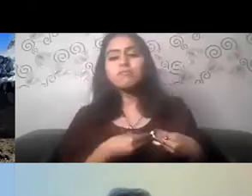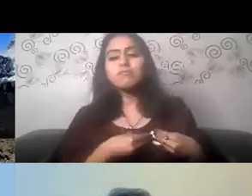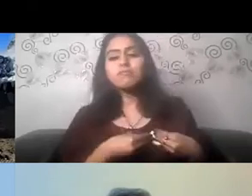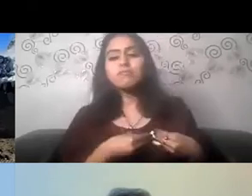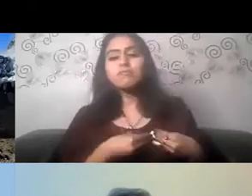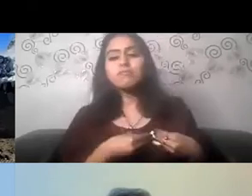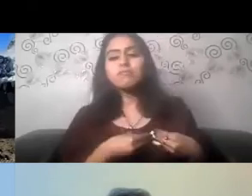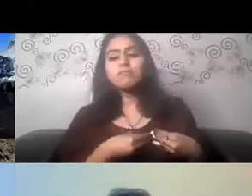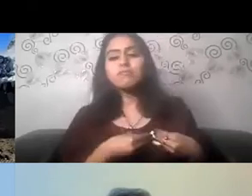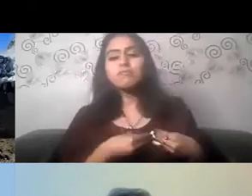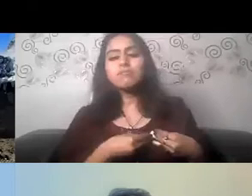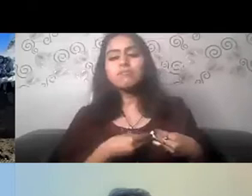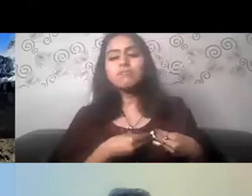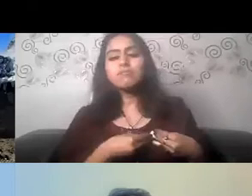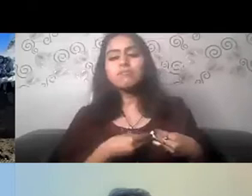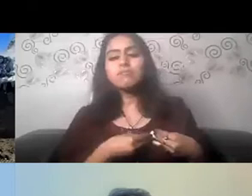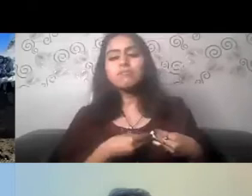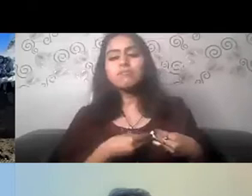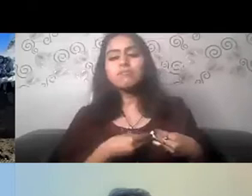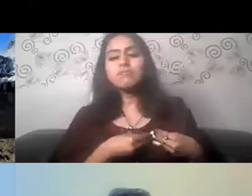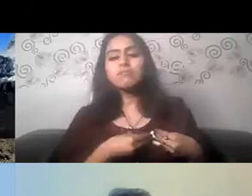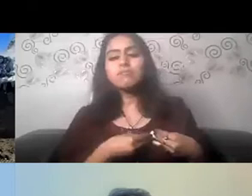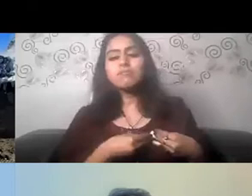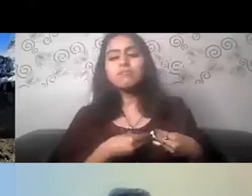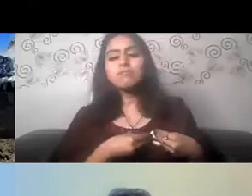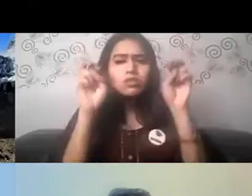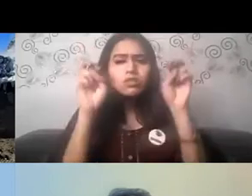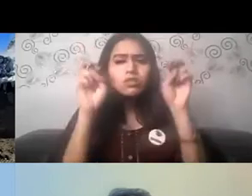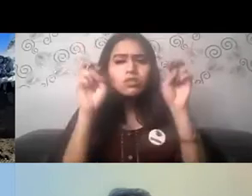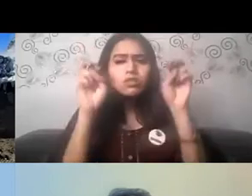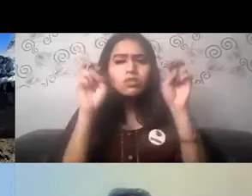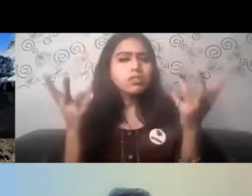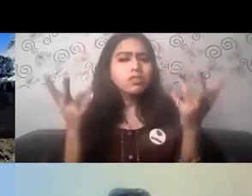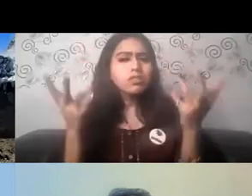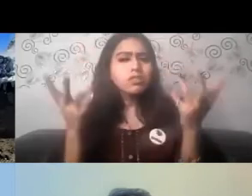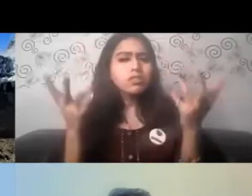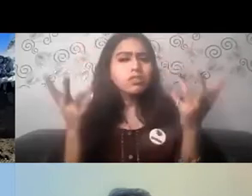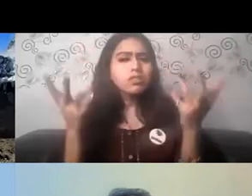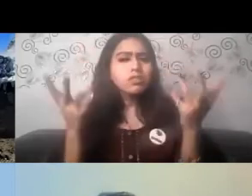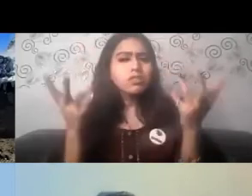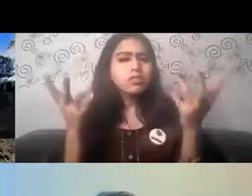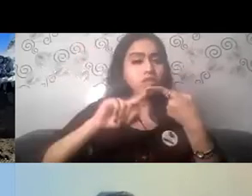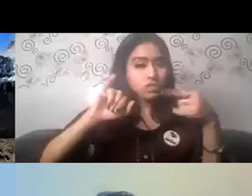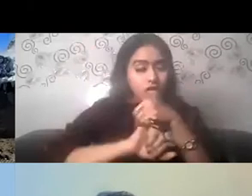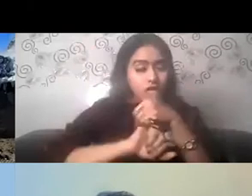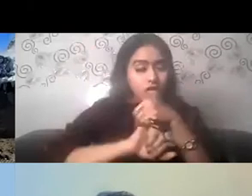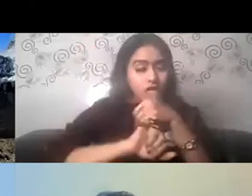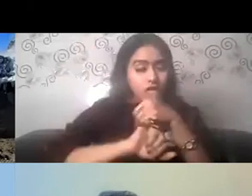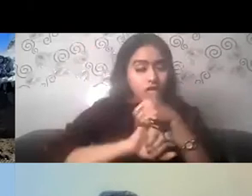disable people who need to know about the adjustments that are built into their interests. And we have a brilliant resource